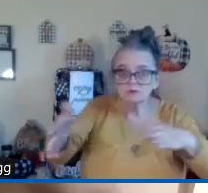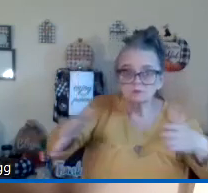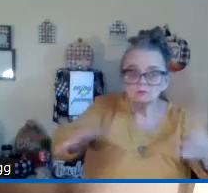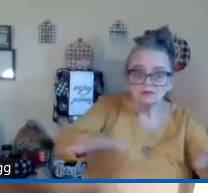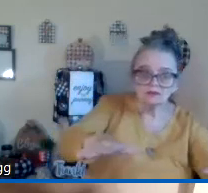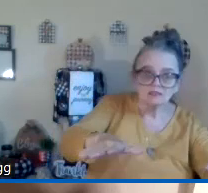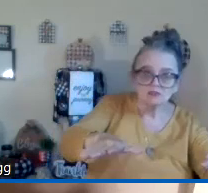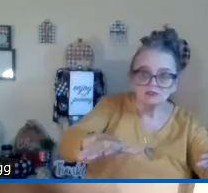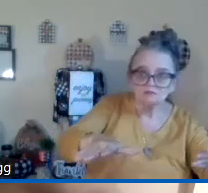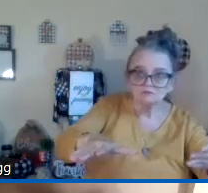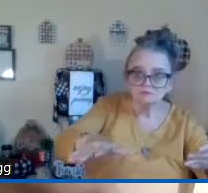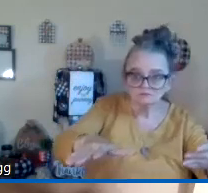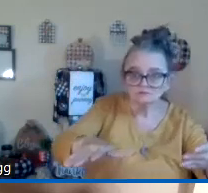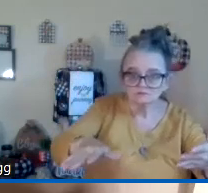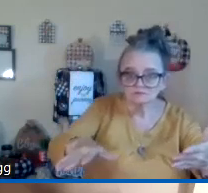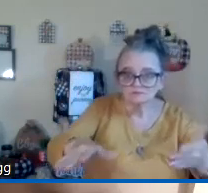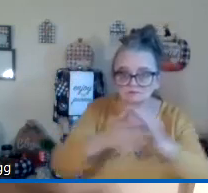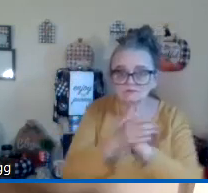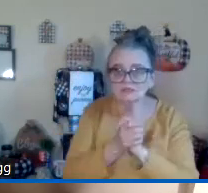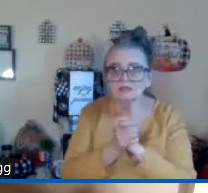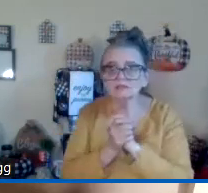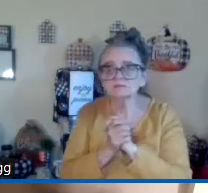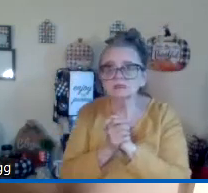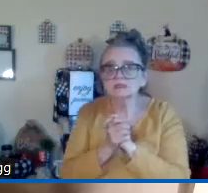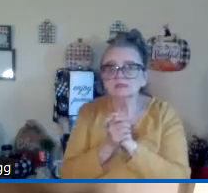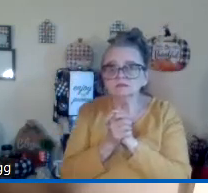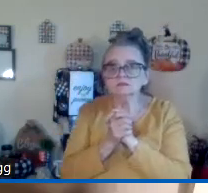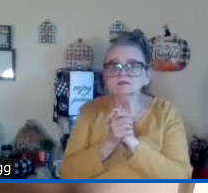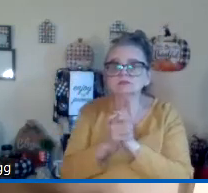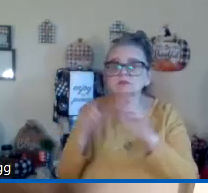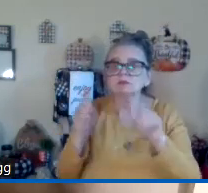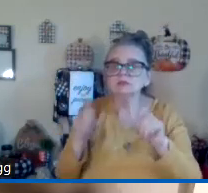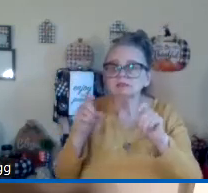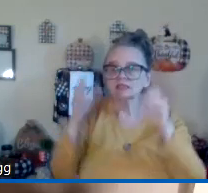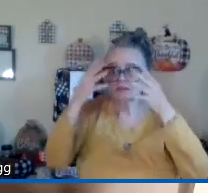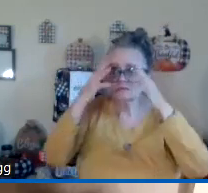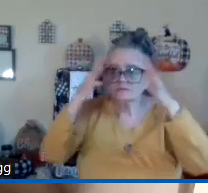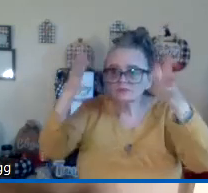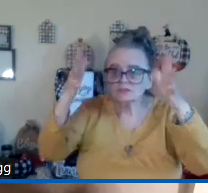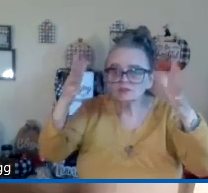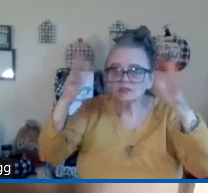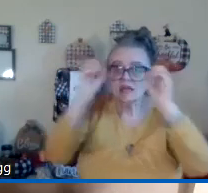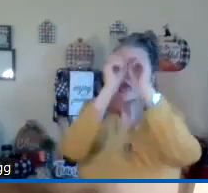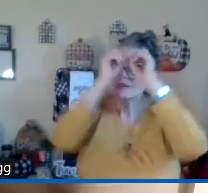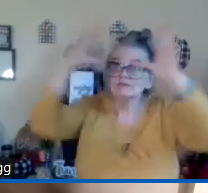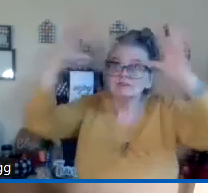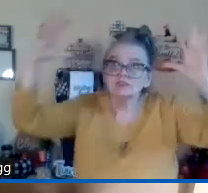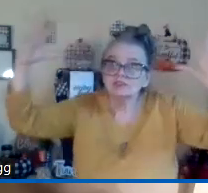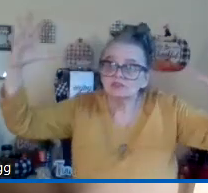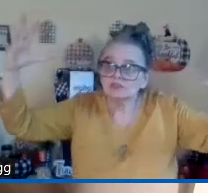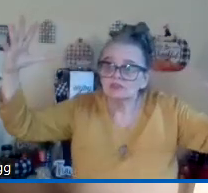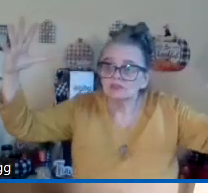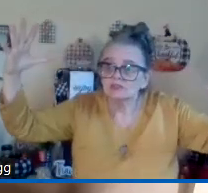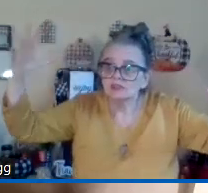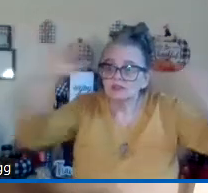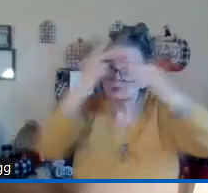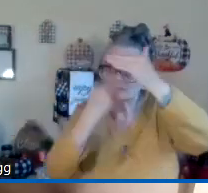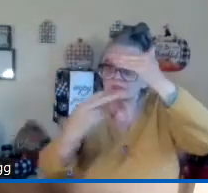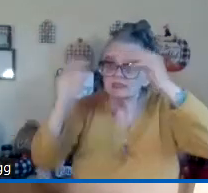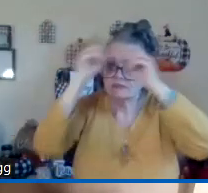wealth, we need to continue to do what God tells us to do every day.